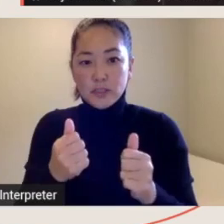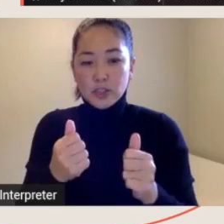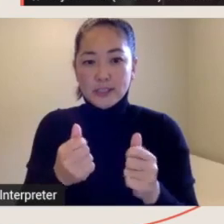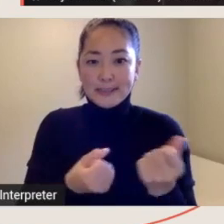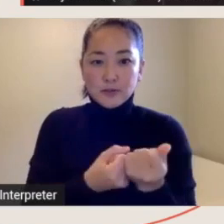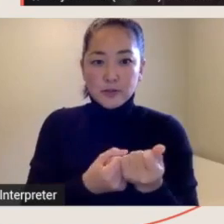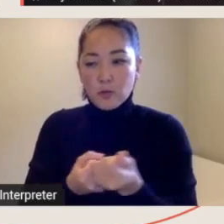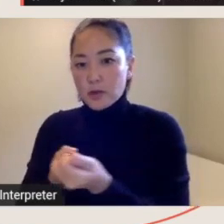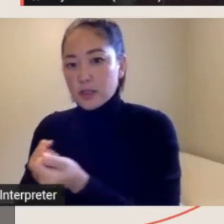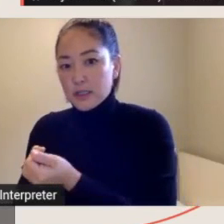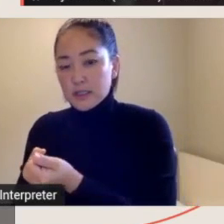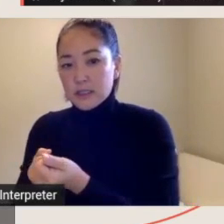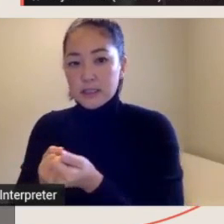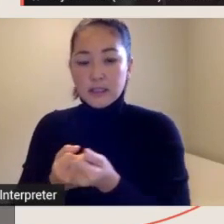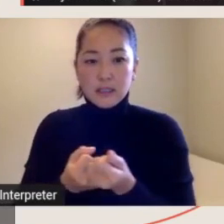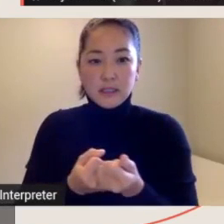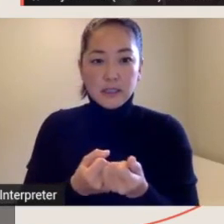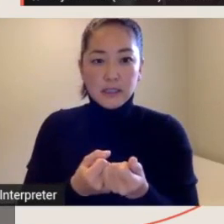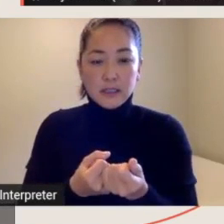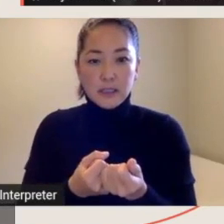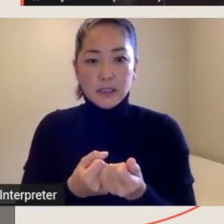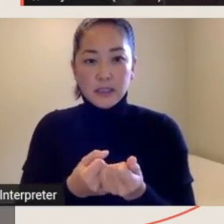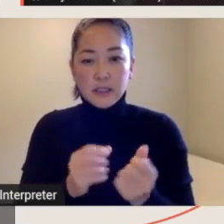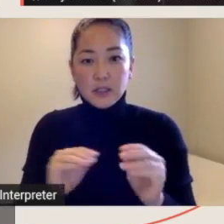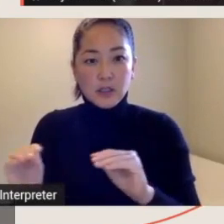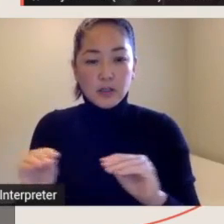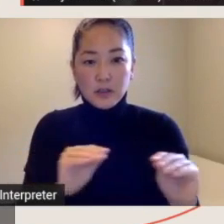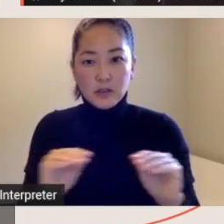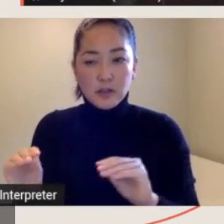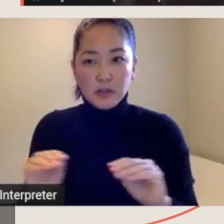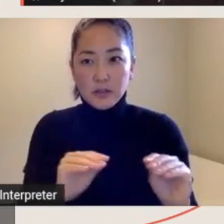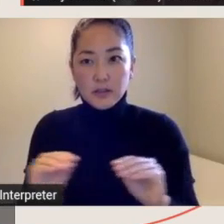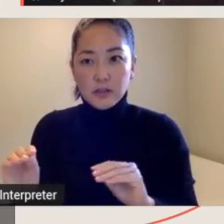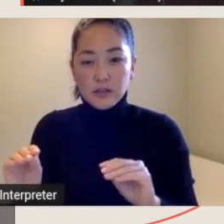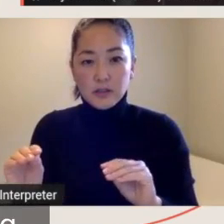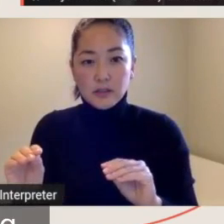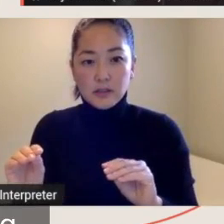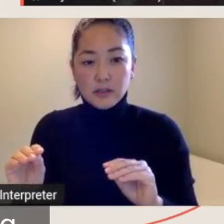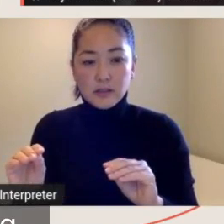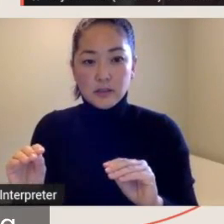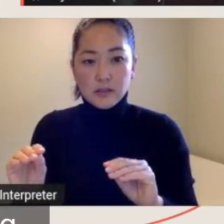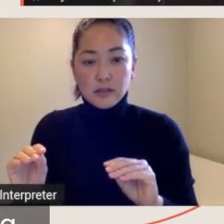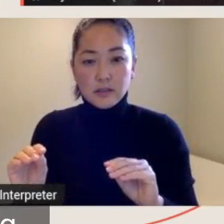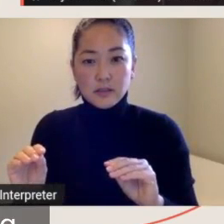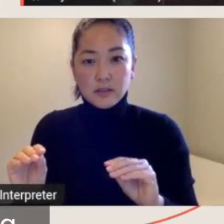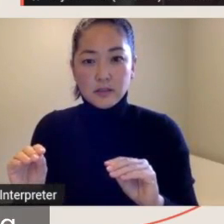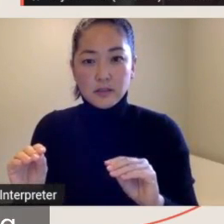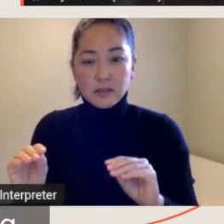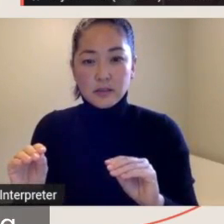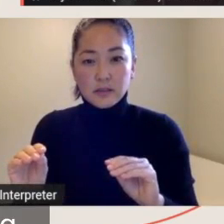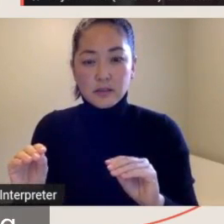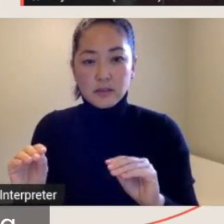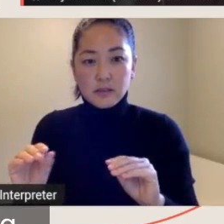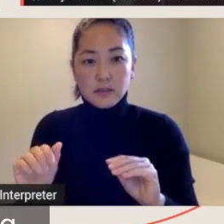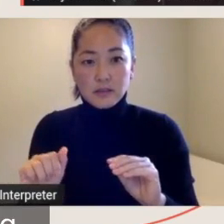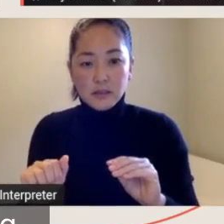currently on. She was pendulating between the Naxalites and the, let's